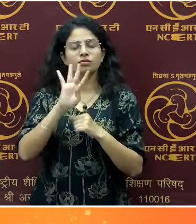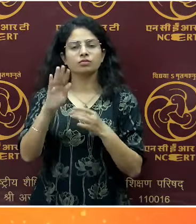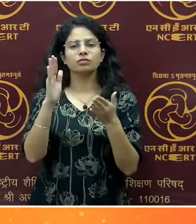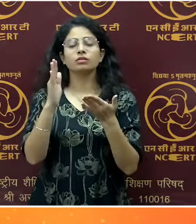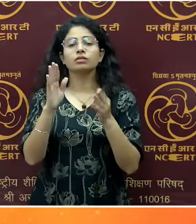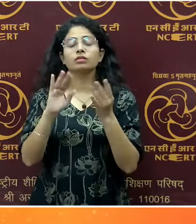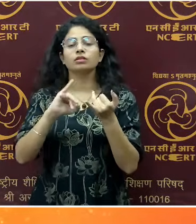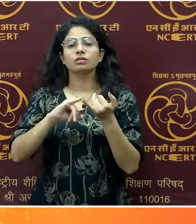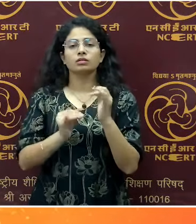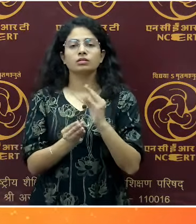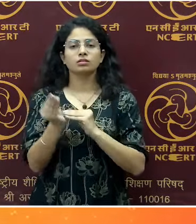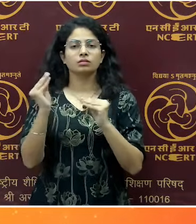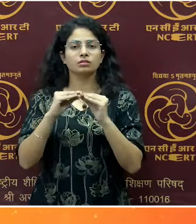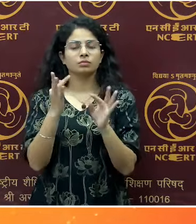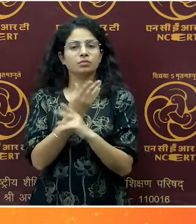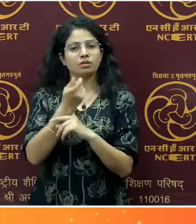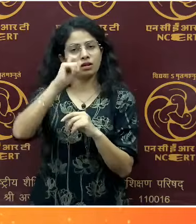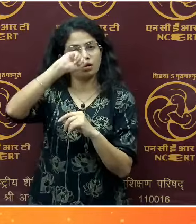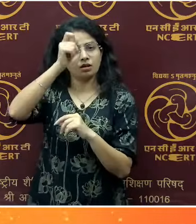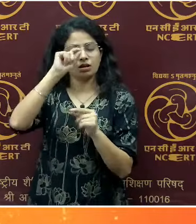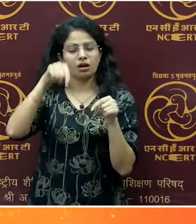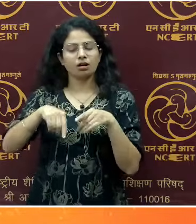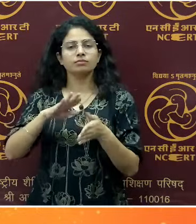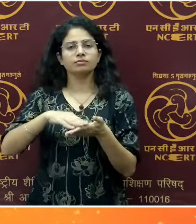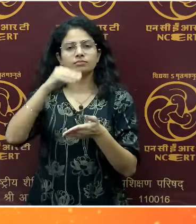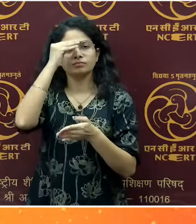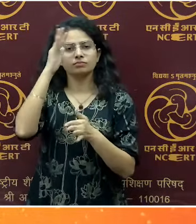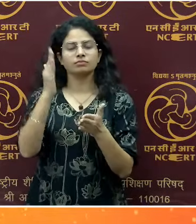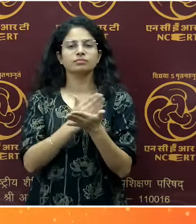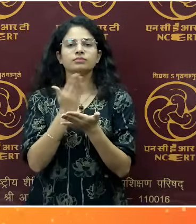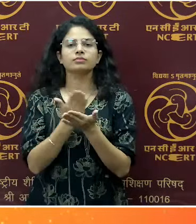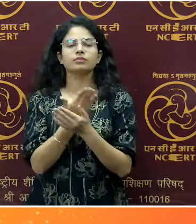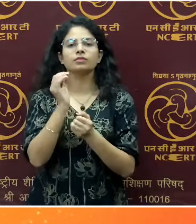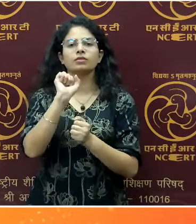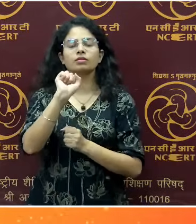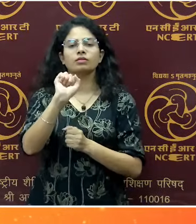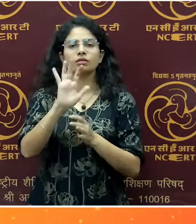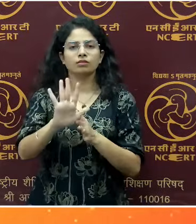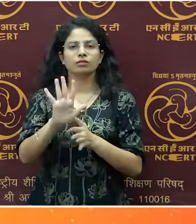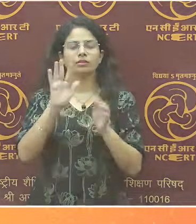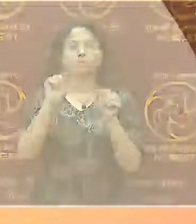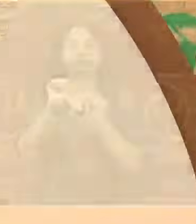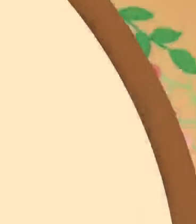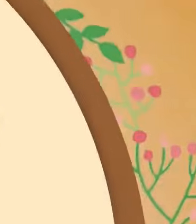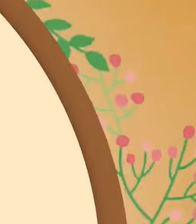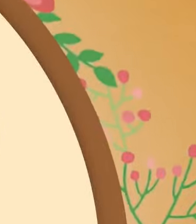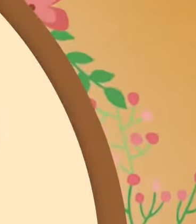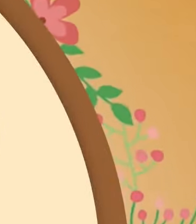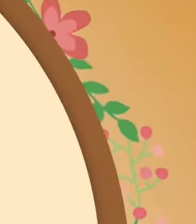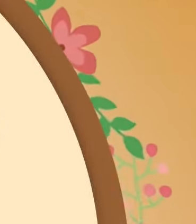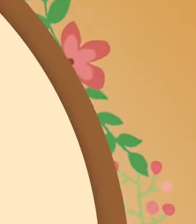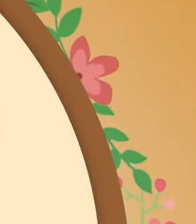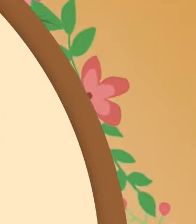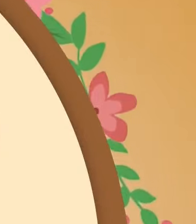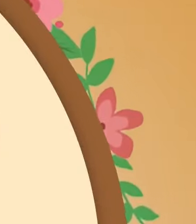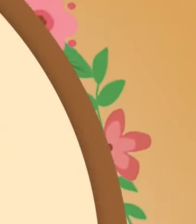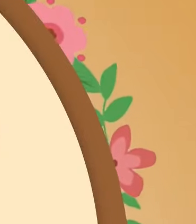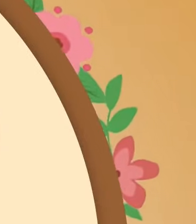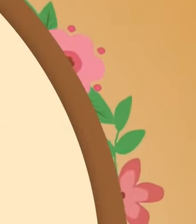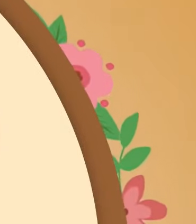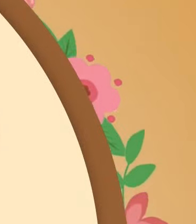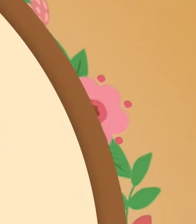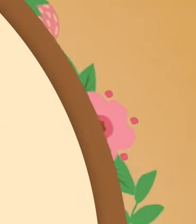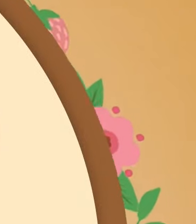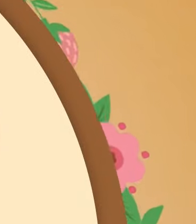up is English. We are going to learn about chapter number 5 of your textbook titled The Old Stag, Part